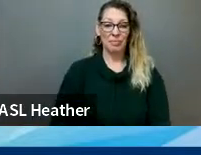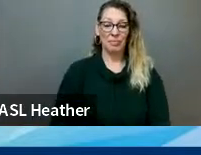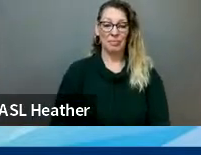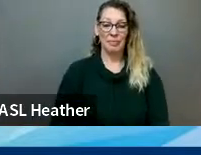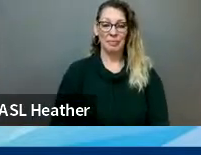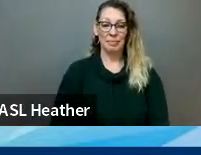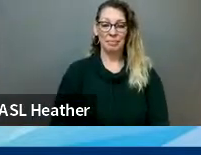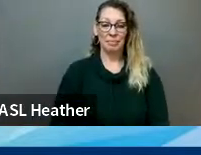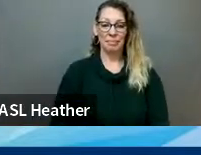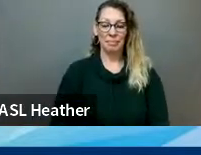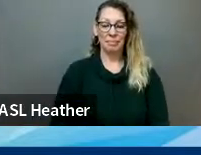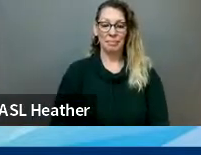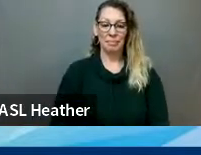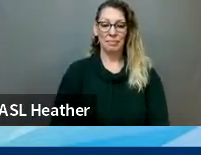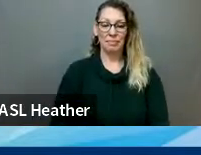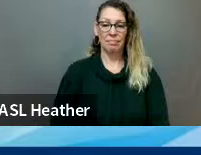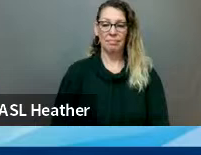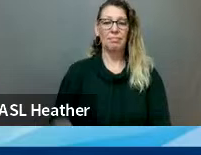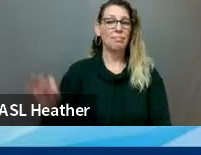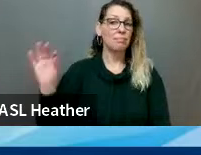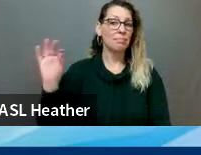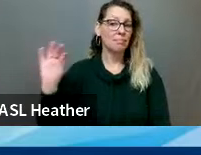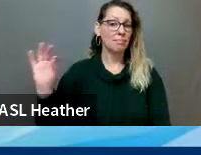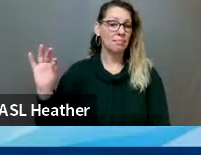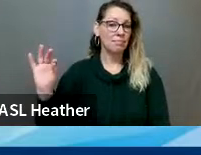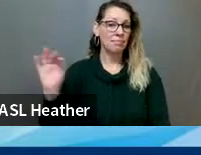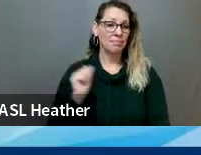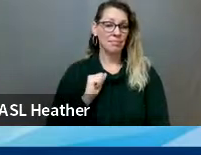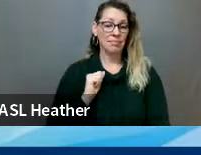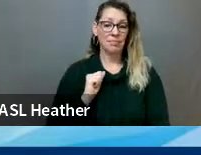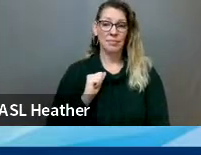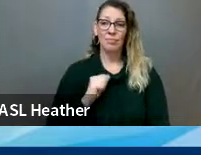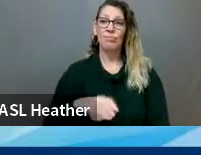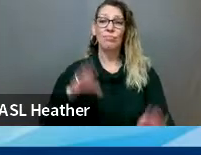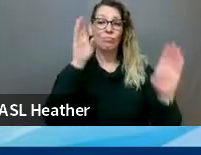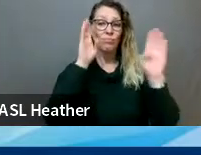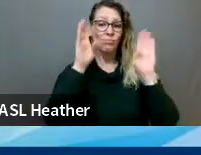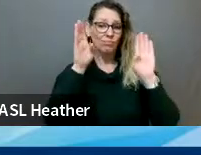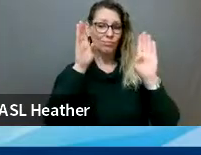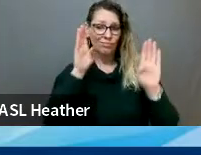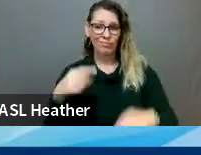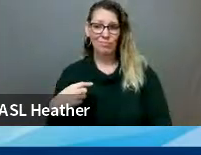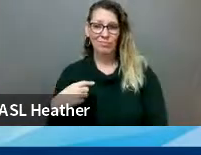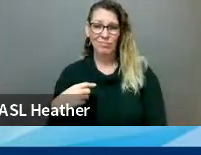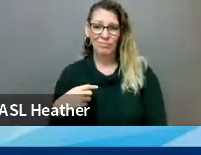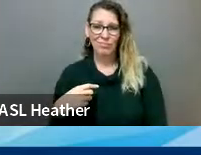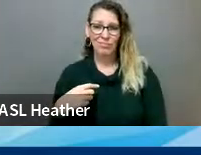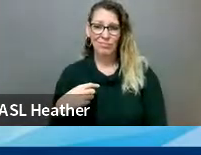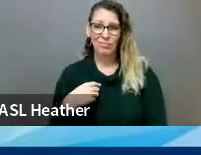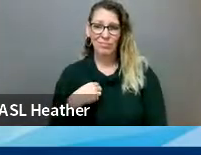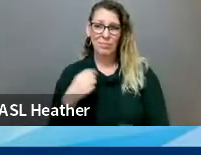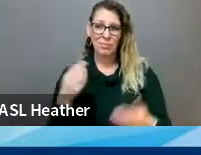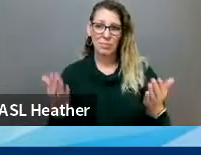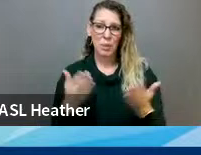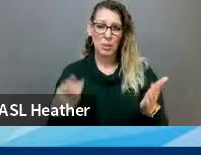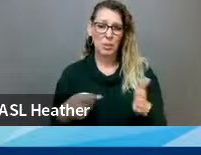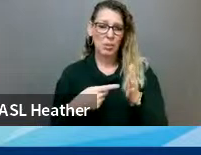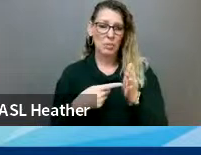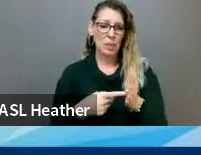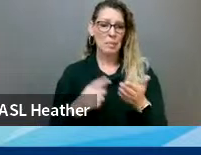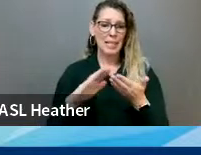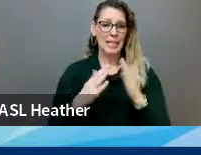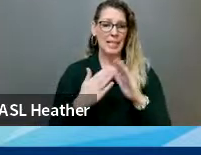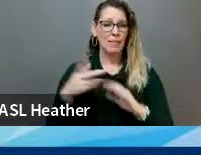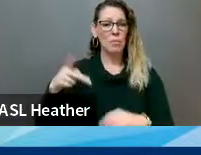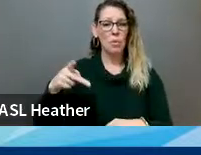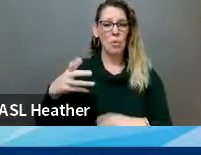Thank you, Greg. Commissioner Mapps. Hi, folks. My name is Vengus Mapps. I'm here representing the city of Portland, and I